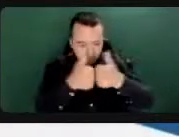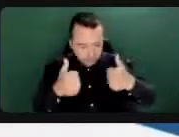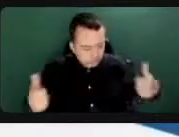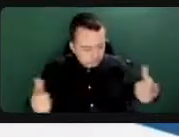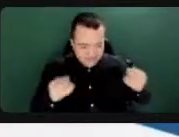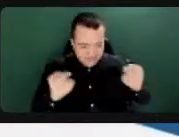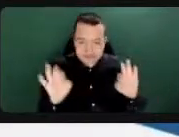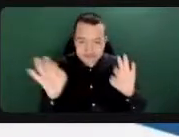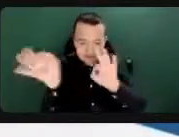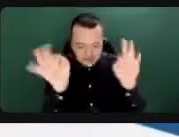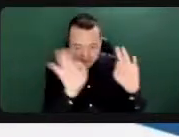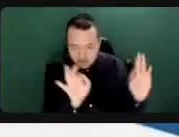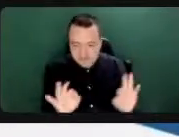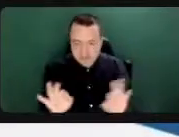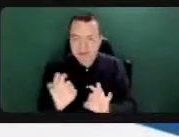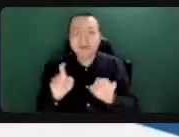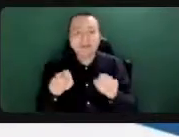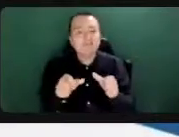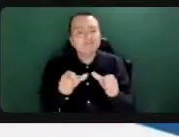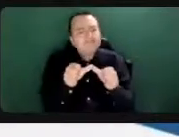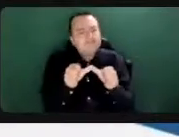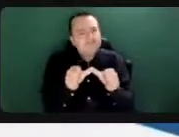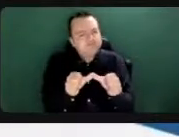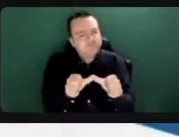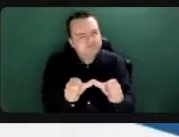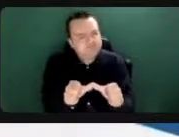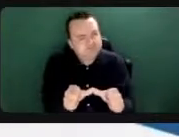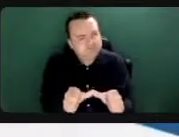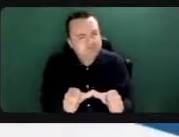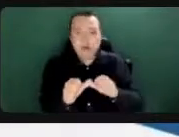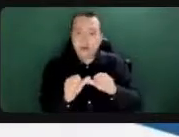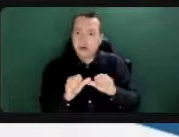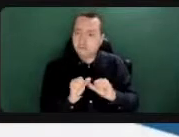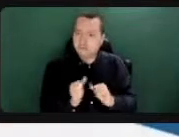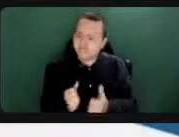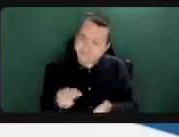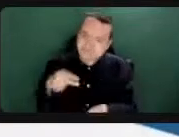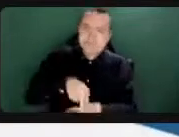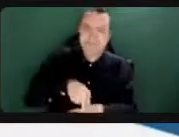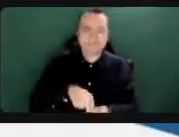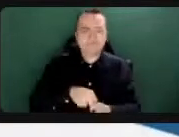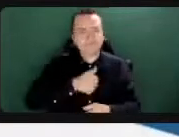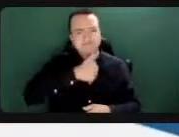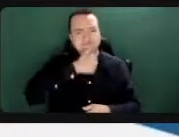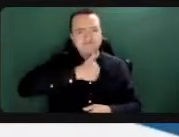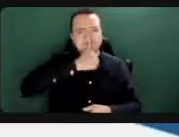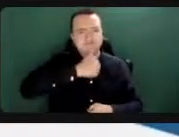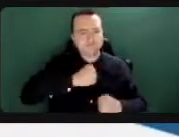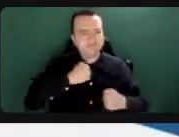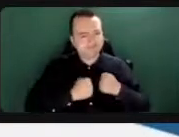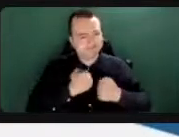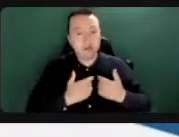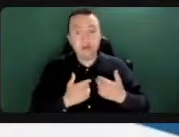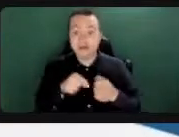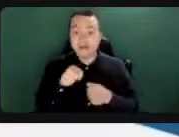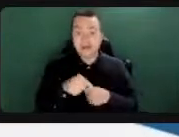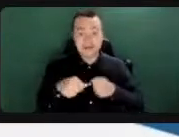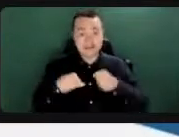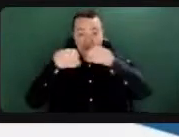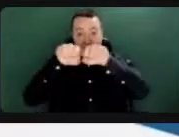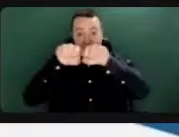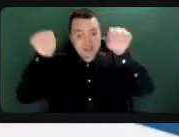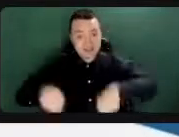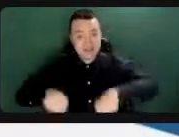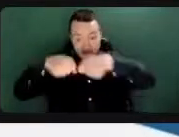to expand rapidly, address existing needs, while at the meantime maintaining essential health services. And